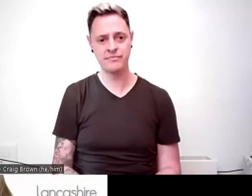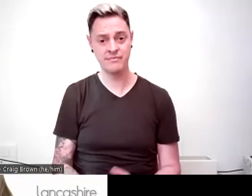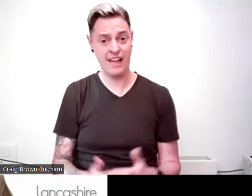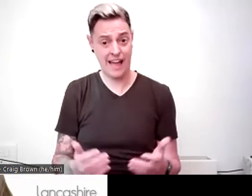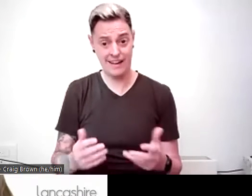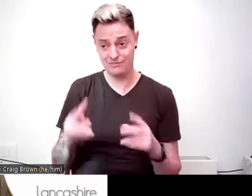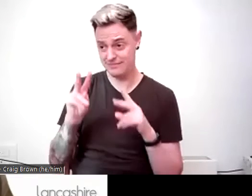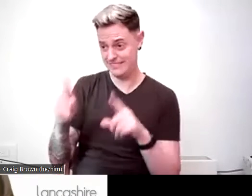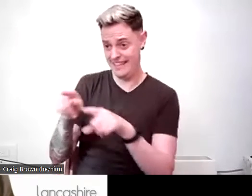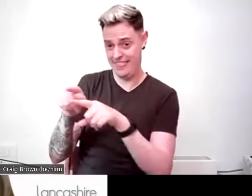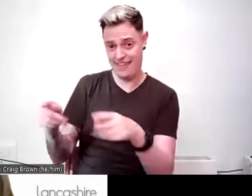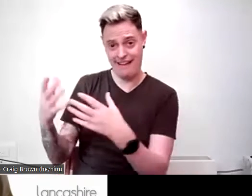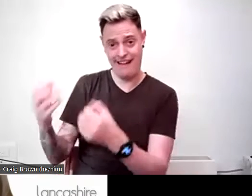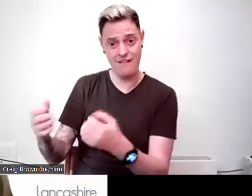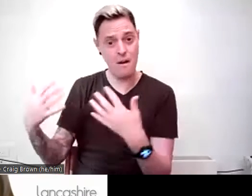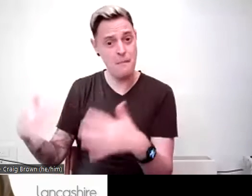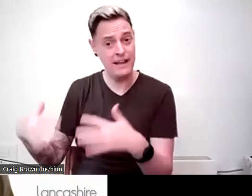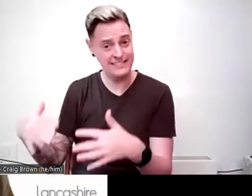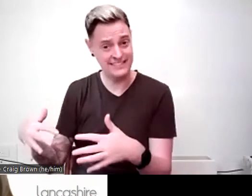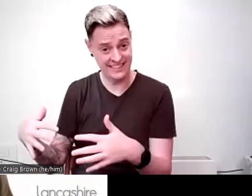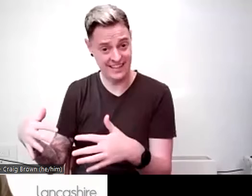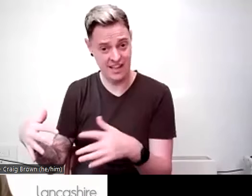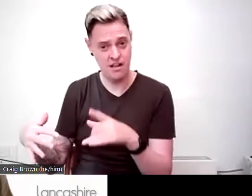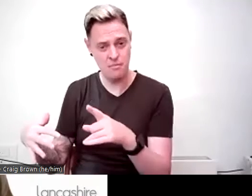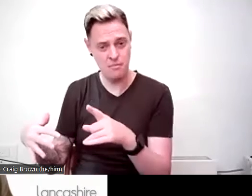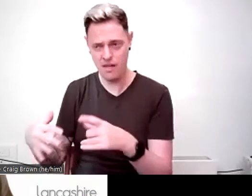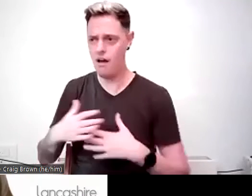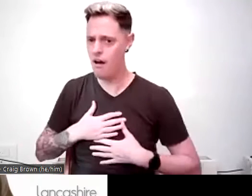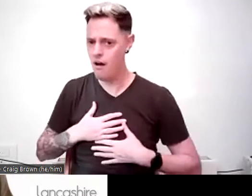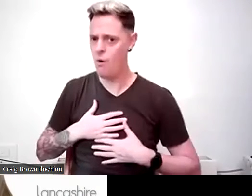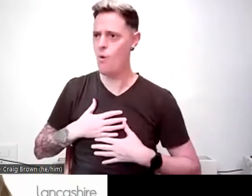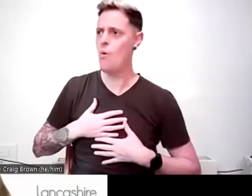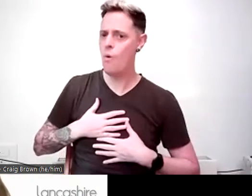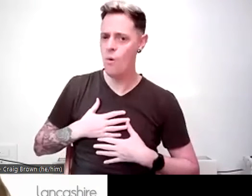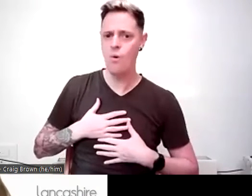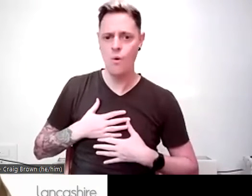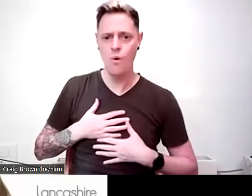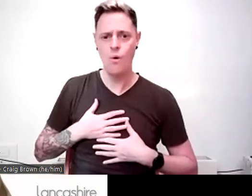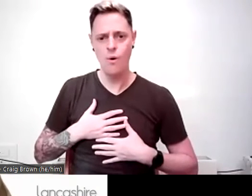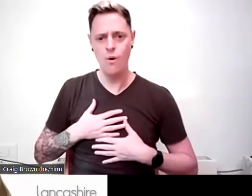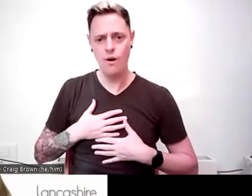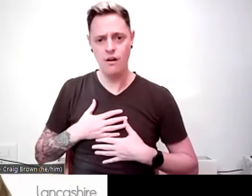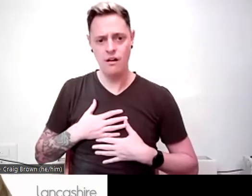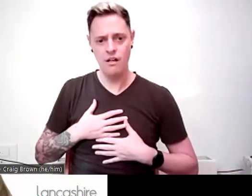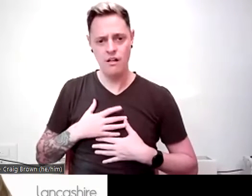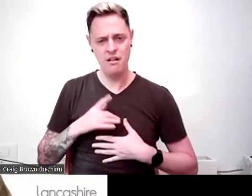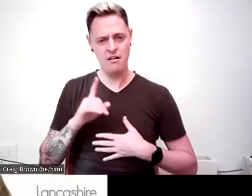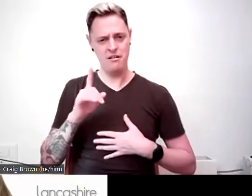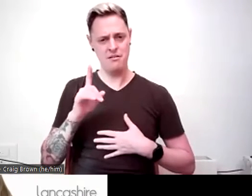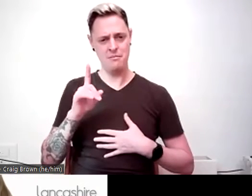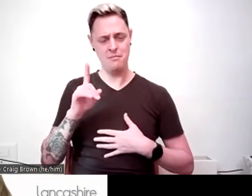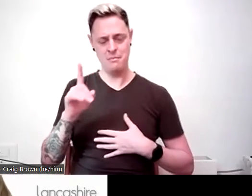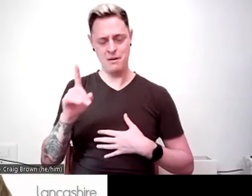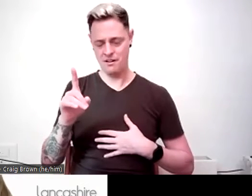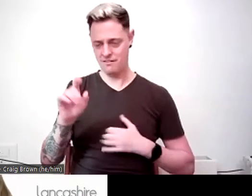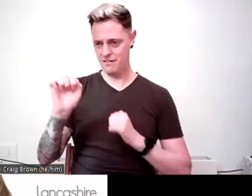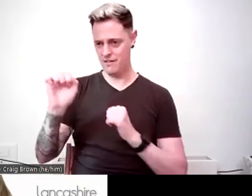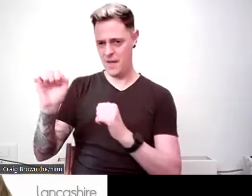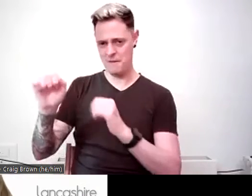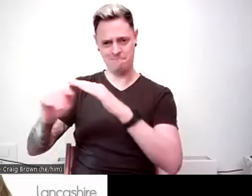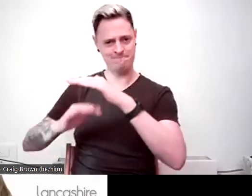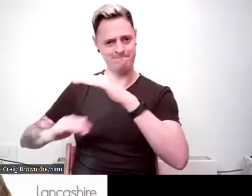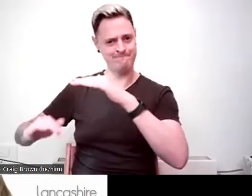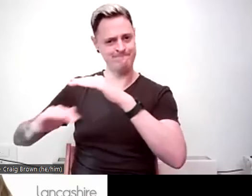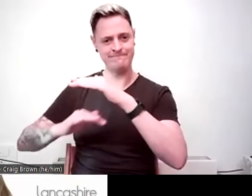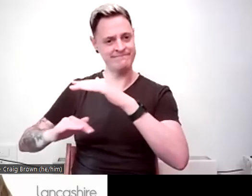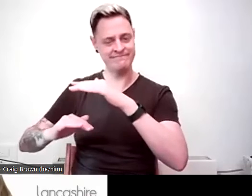amazing and it really touches you, and you're like, wow. But then there's this, and then things to do with